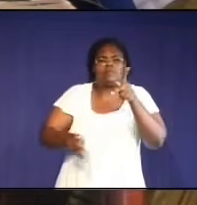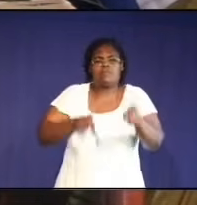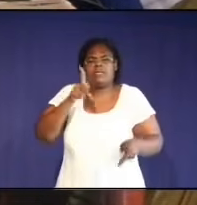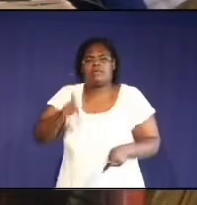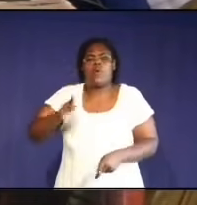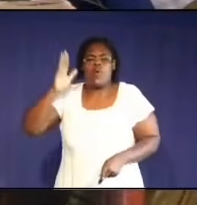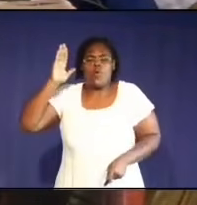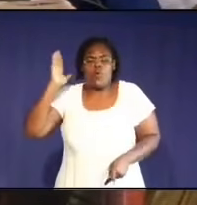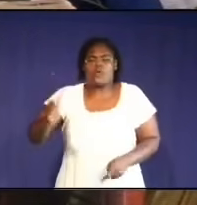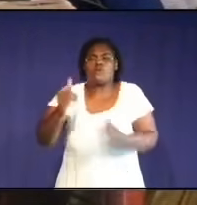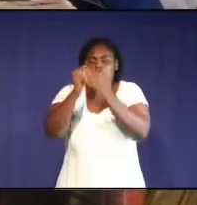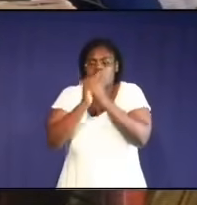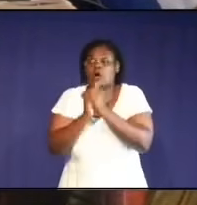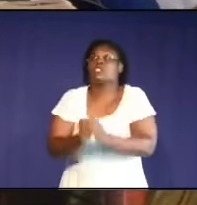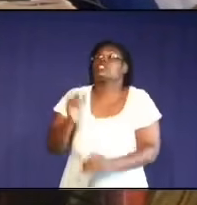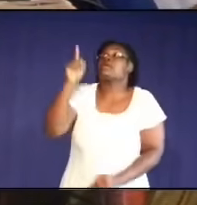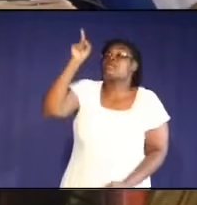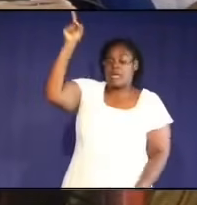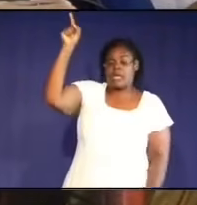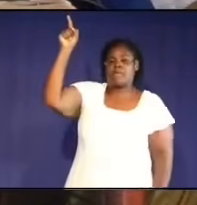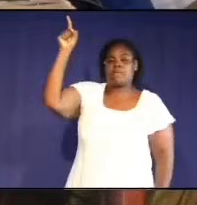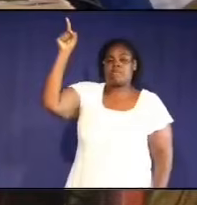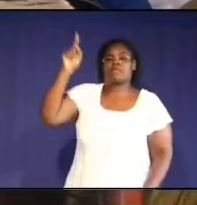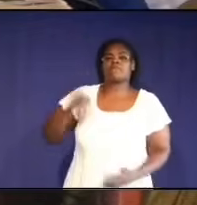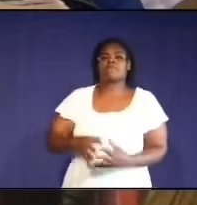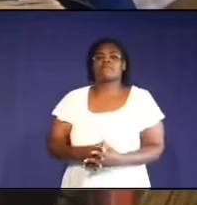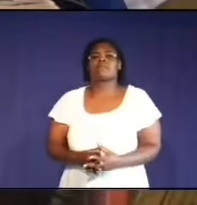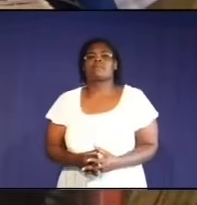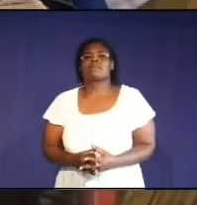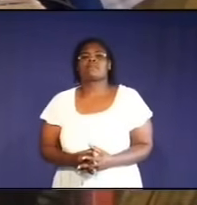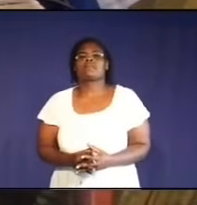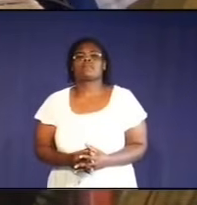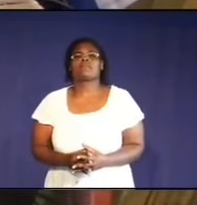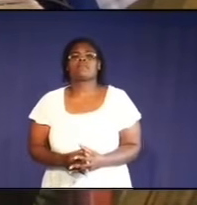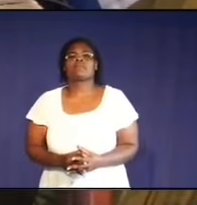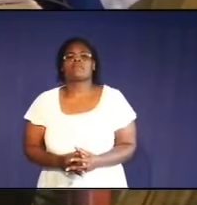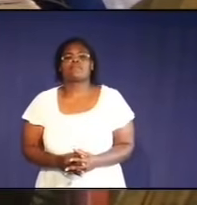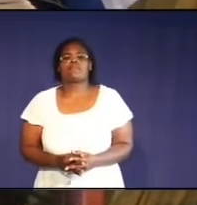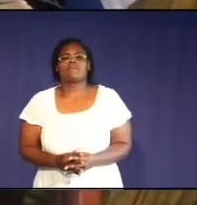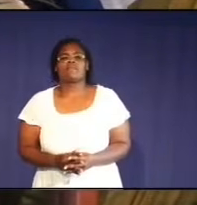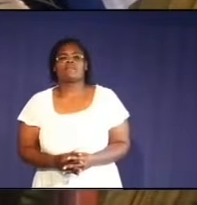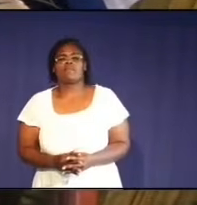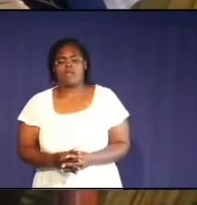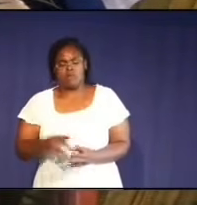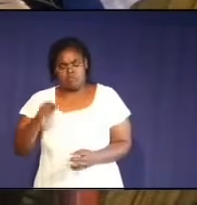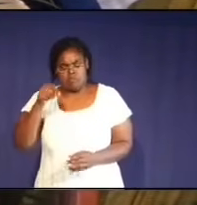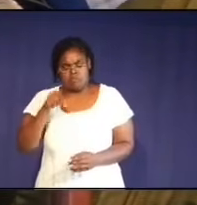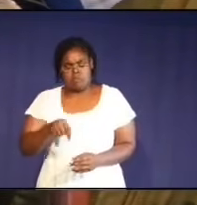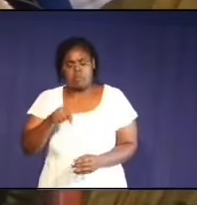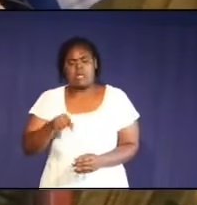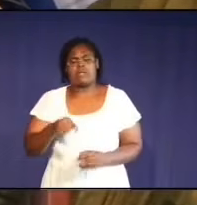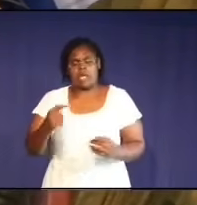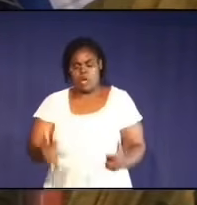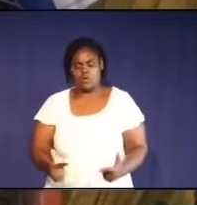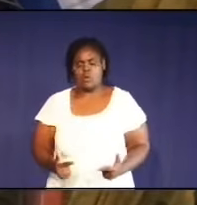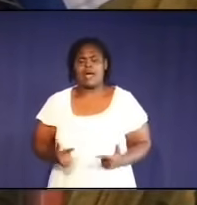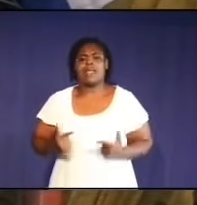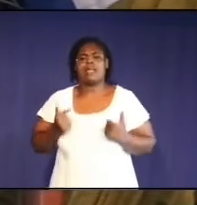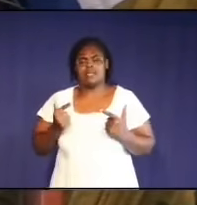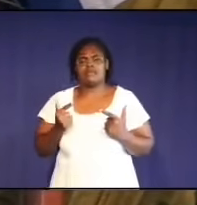worship before the Lord God. But here we are living in the period of the